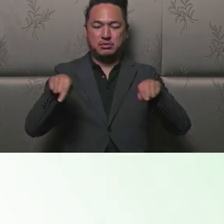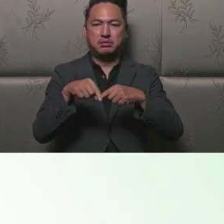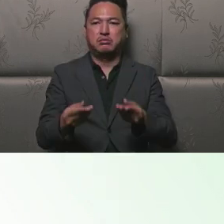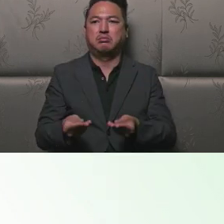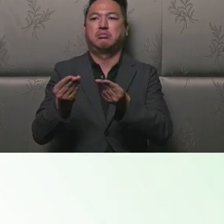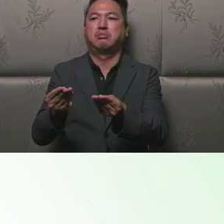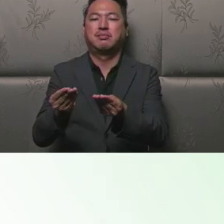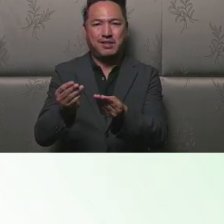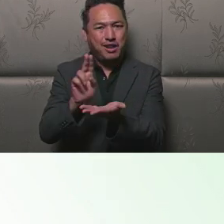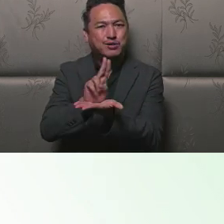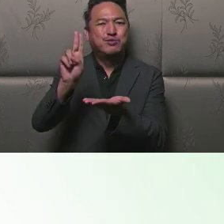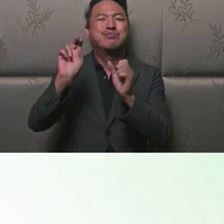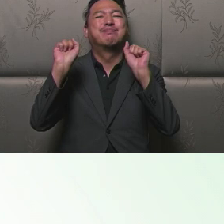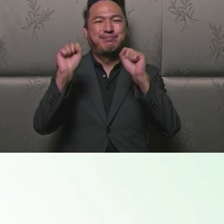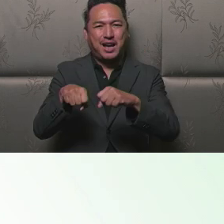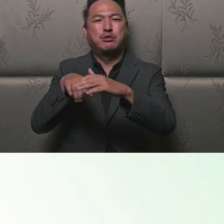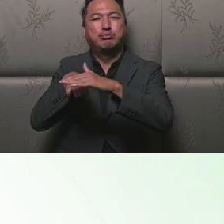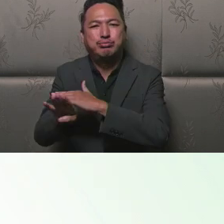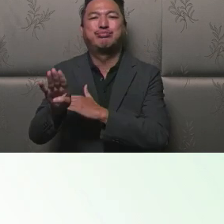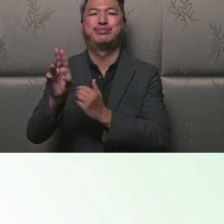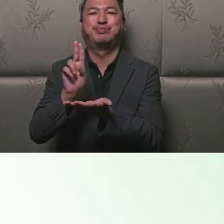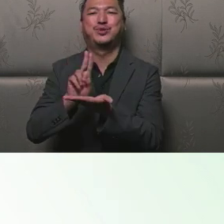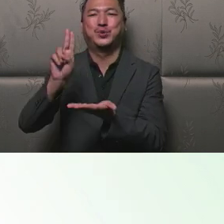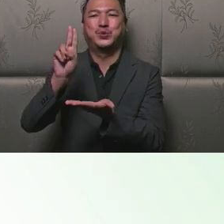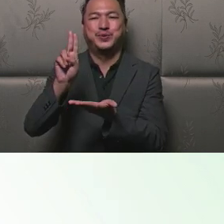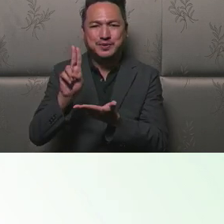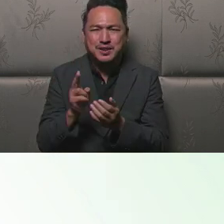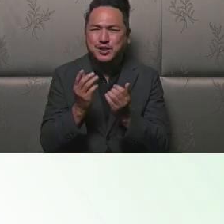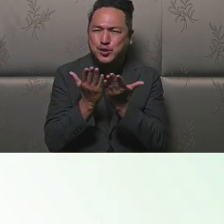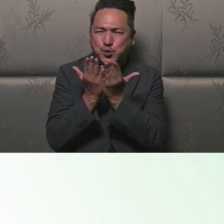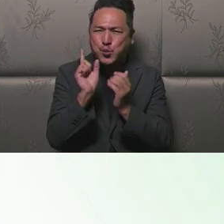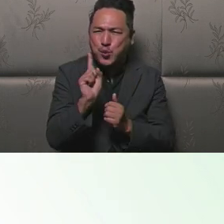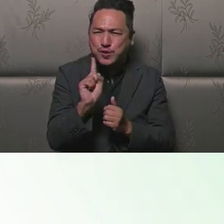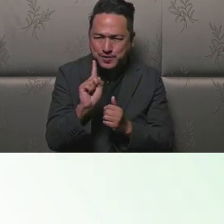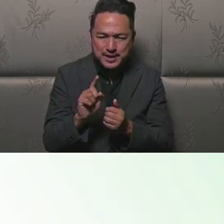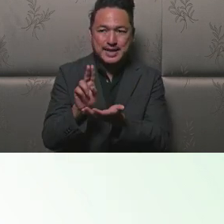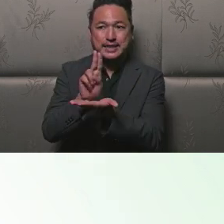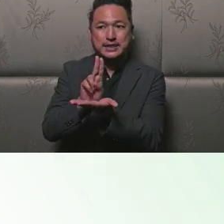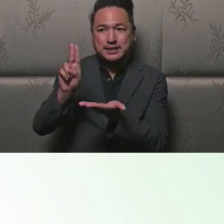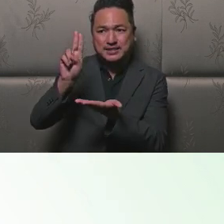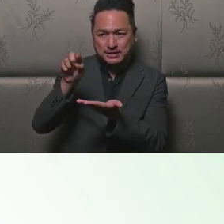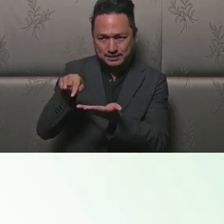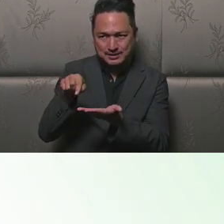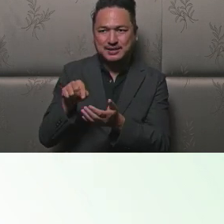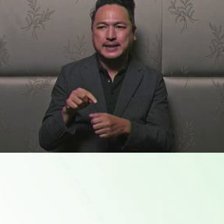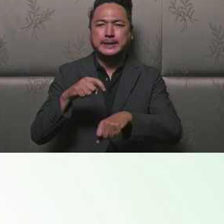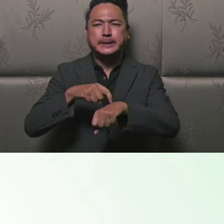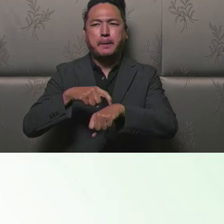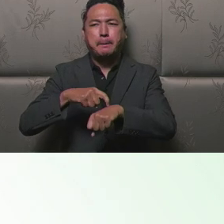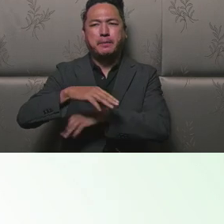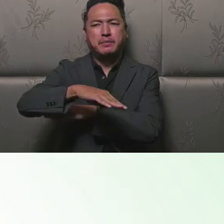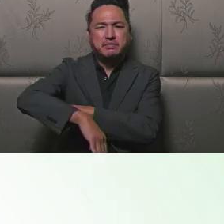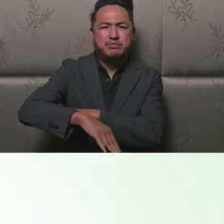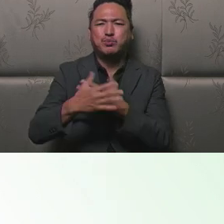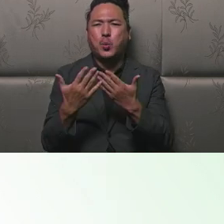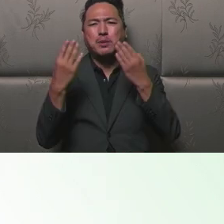part-time, or taking courses at a Ministry of Education accredited institution